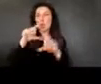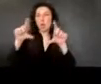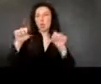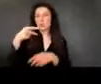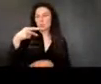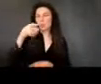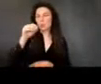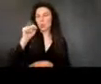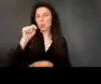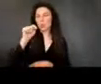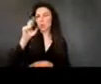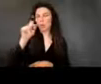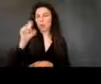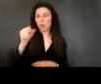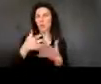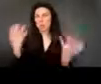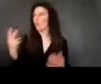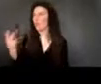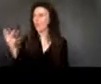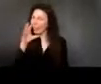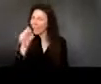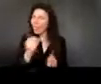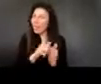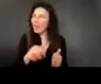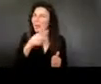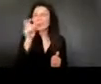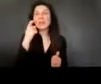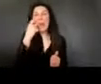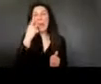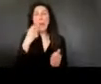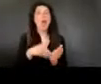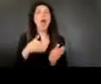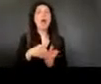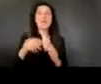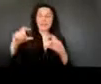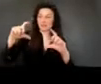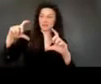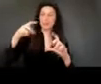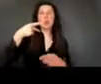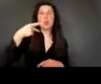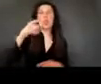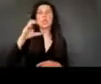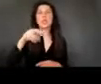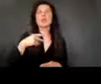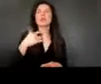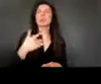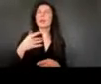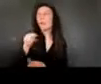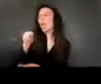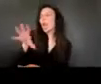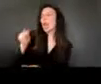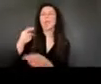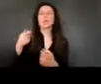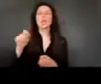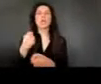because postcards are usually used to make a place a little bit more interesting, a little bit more attractive. And